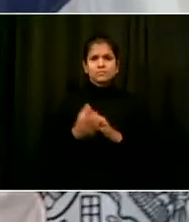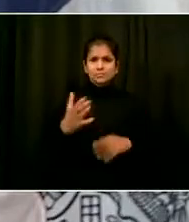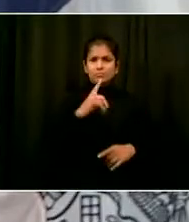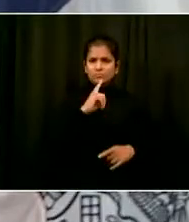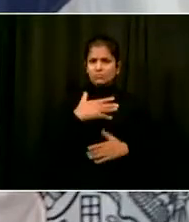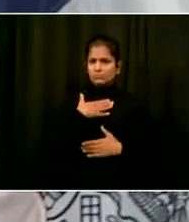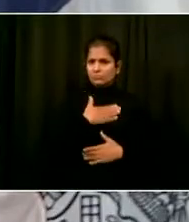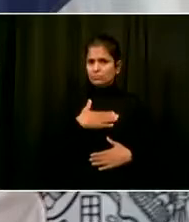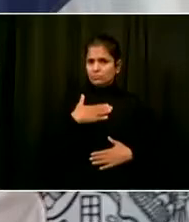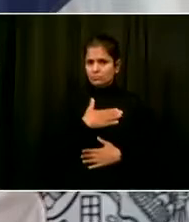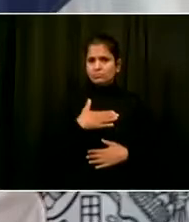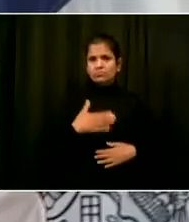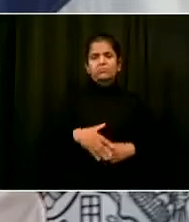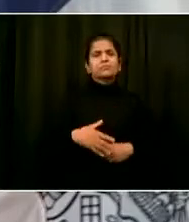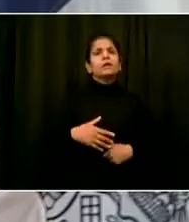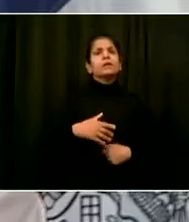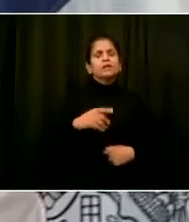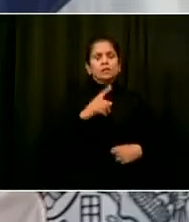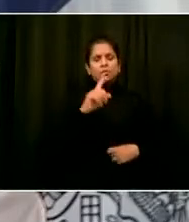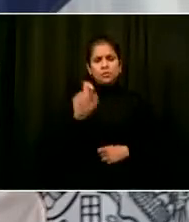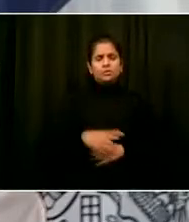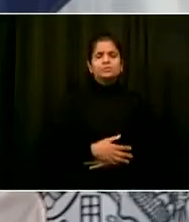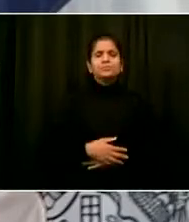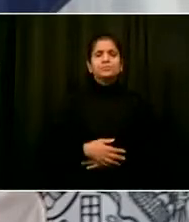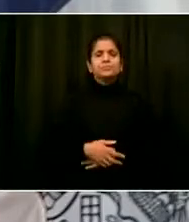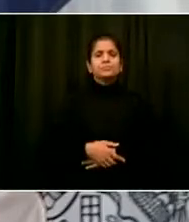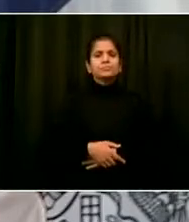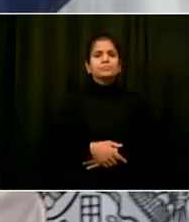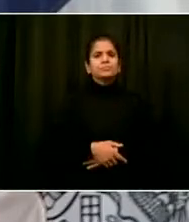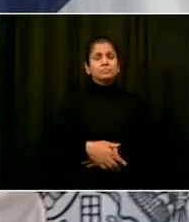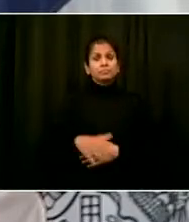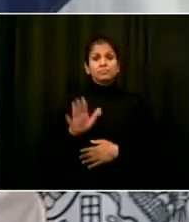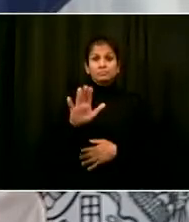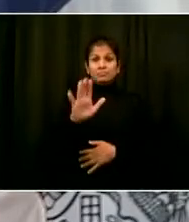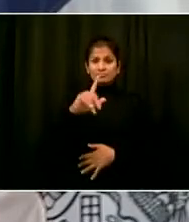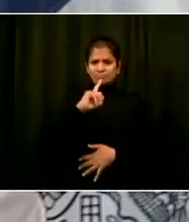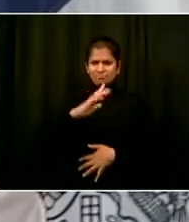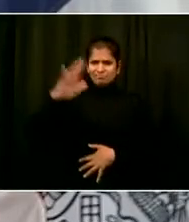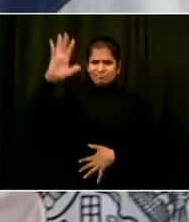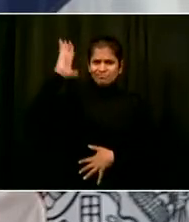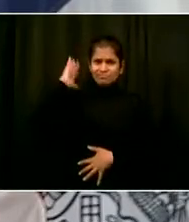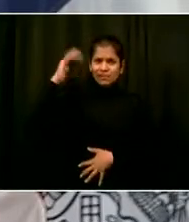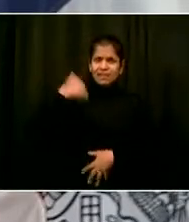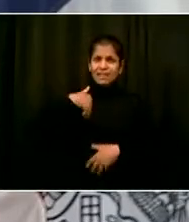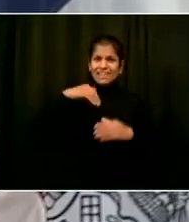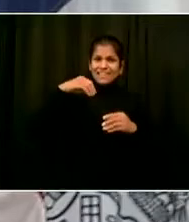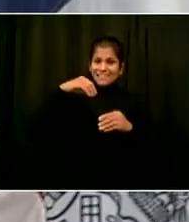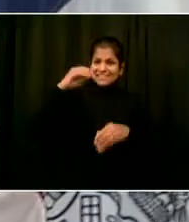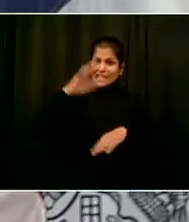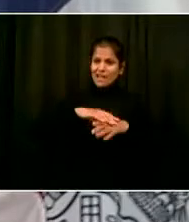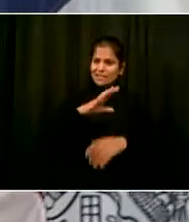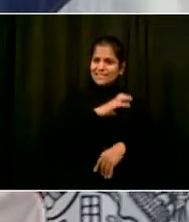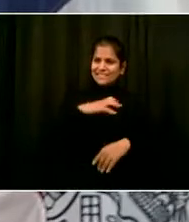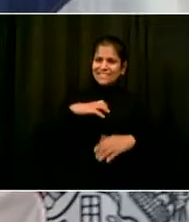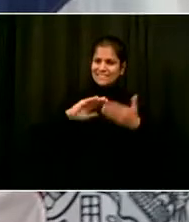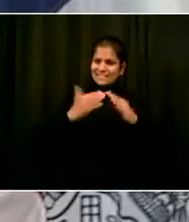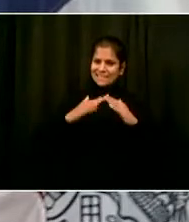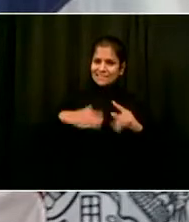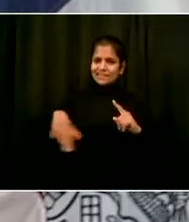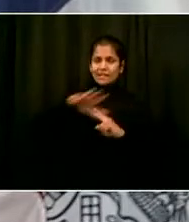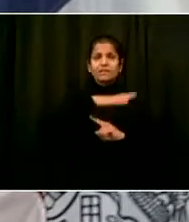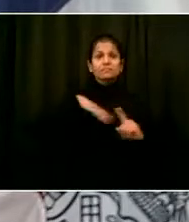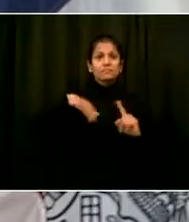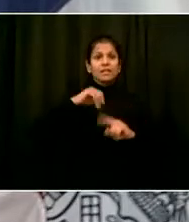council member I was a Schoolboard member I totally understand the sense of you know um responsibility they all feel to their local